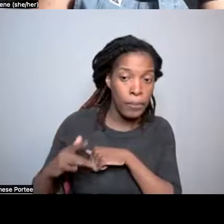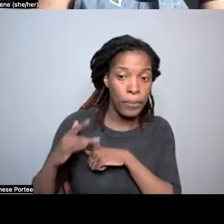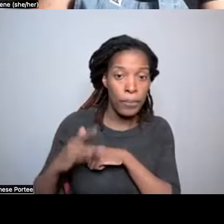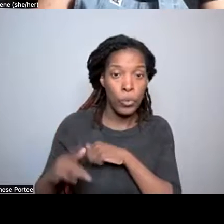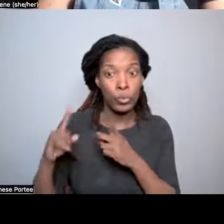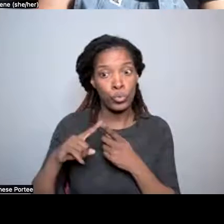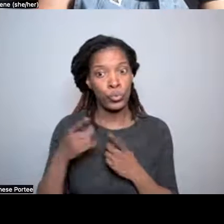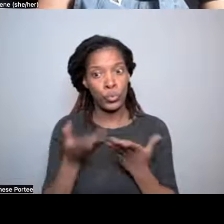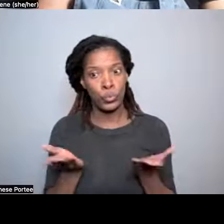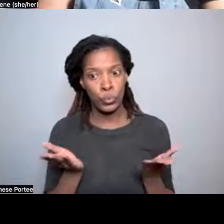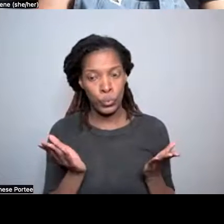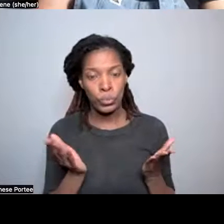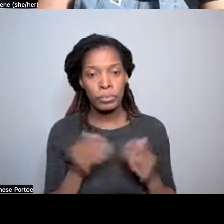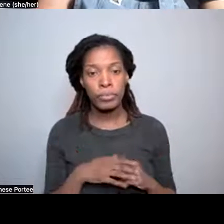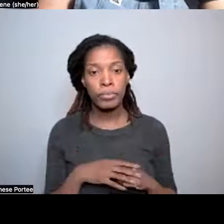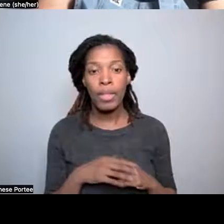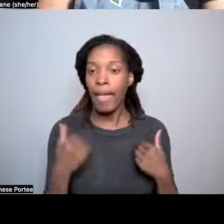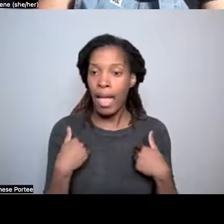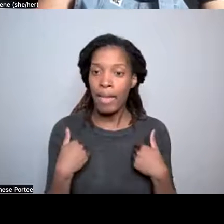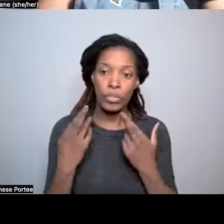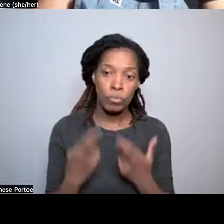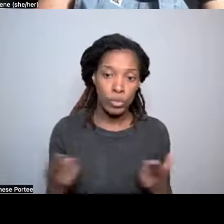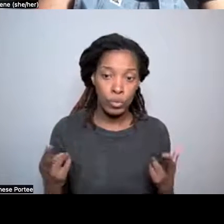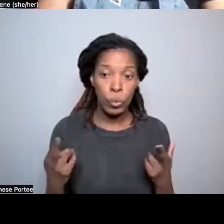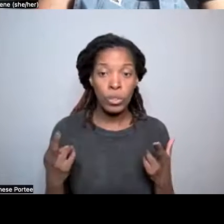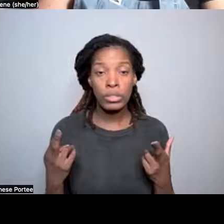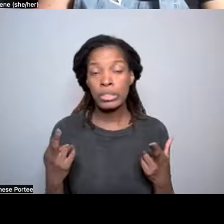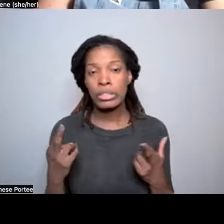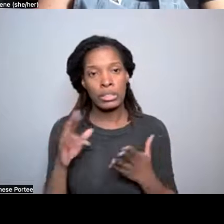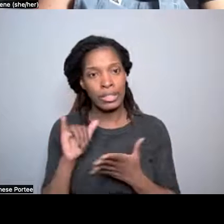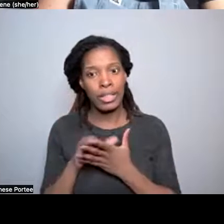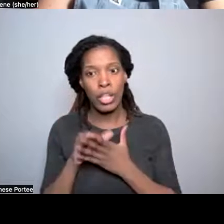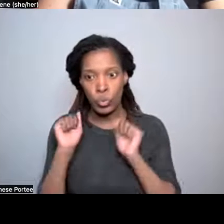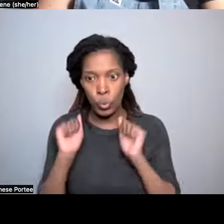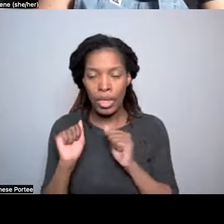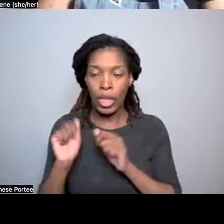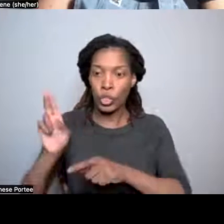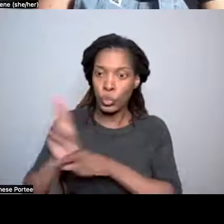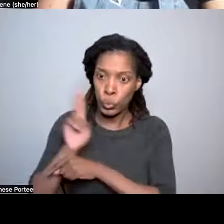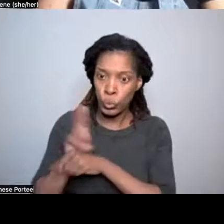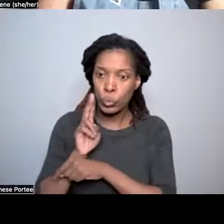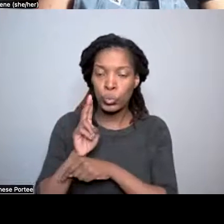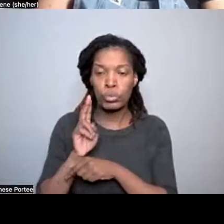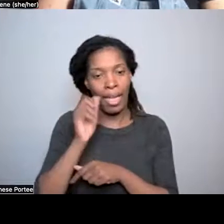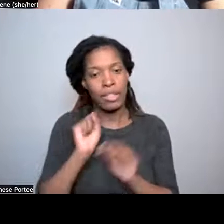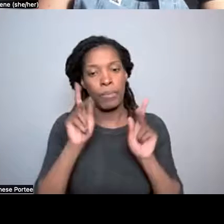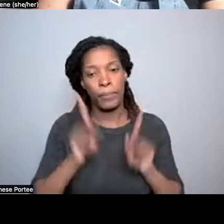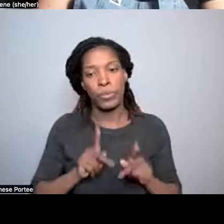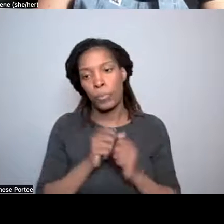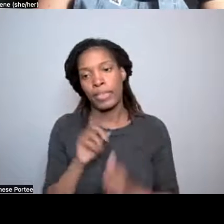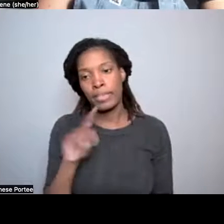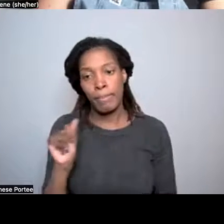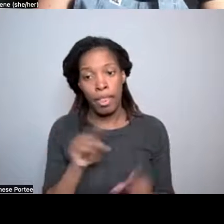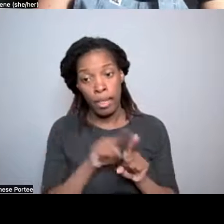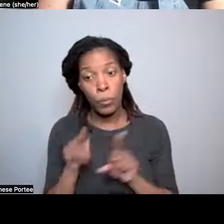available to you, and having resources being accessible to you as well.